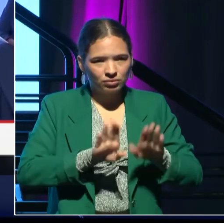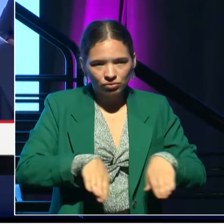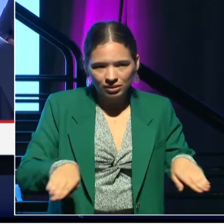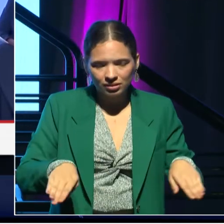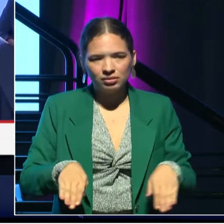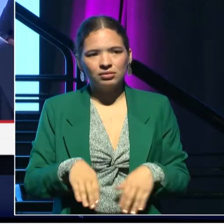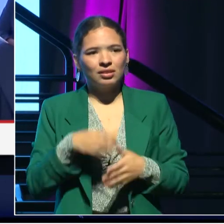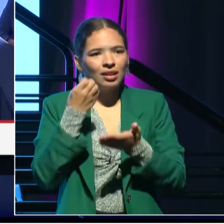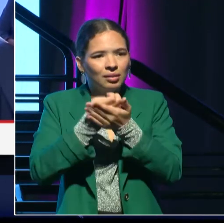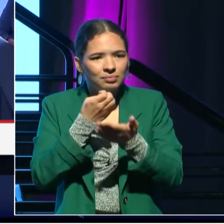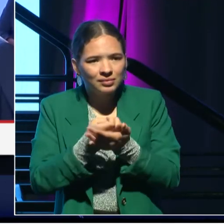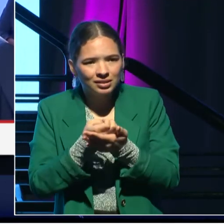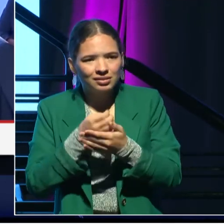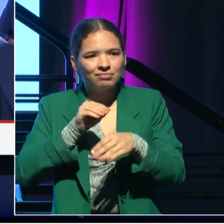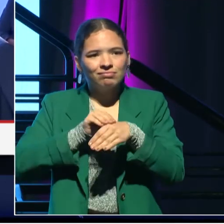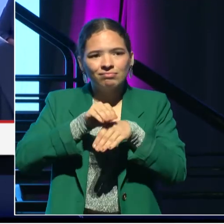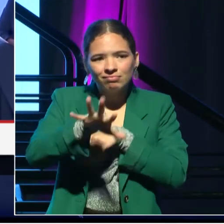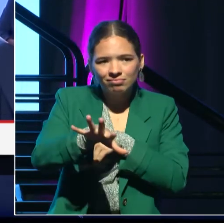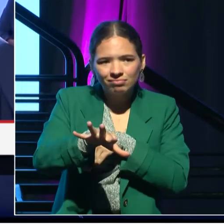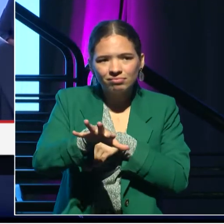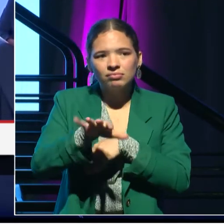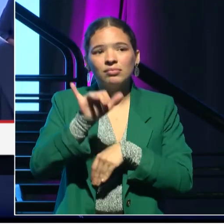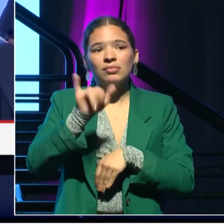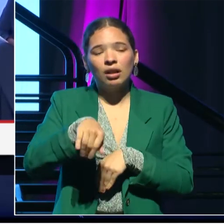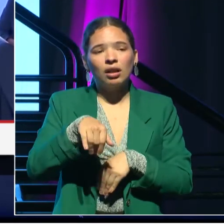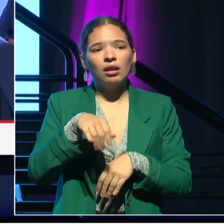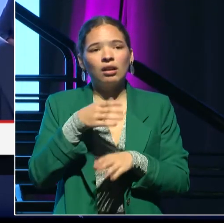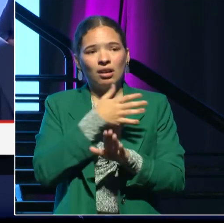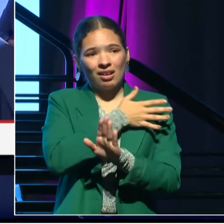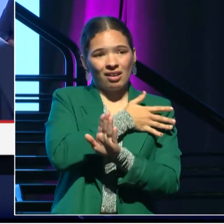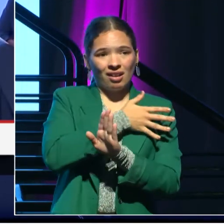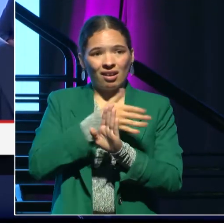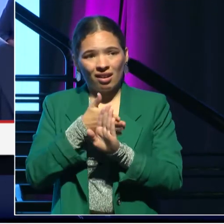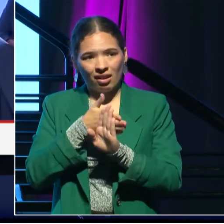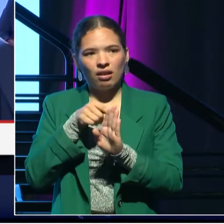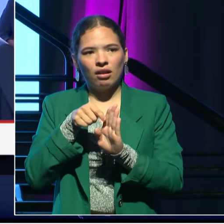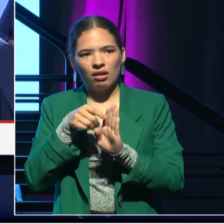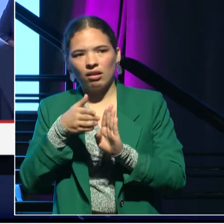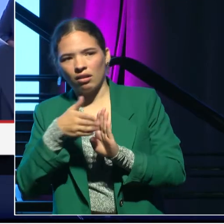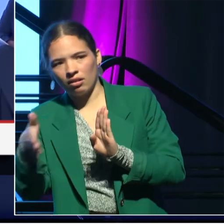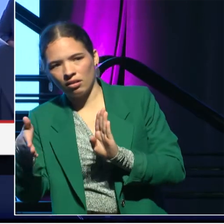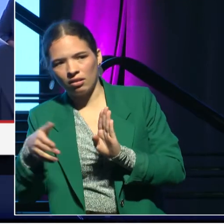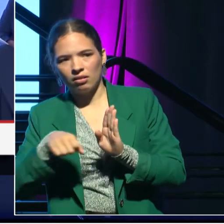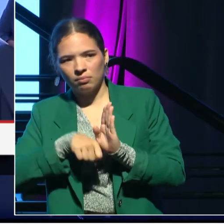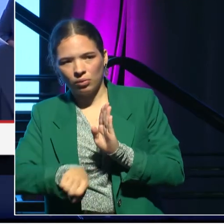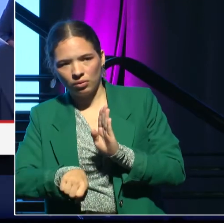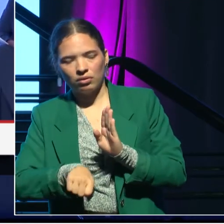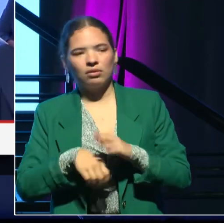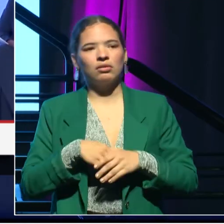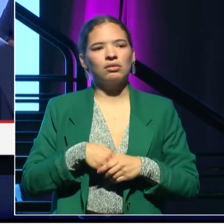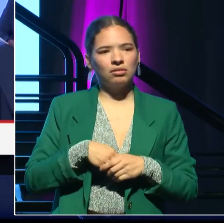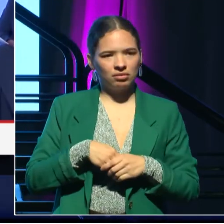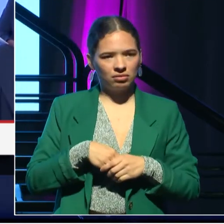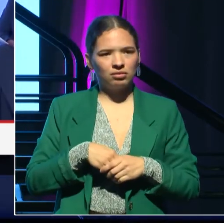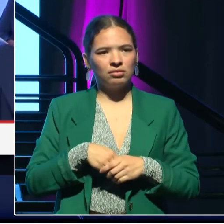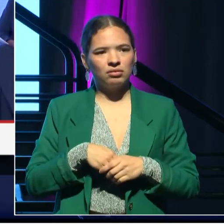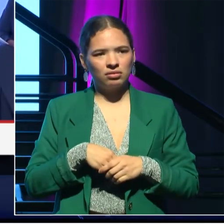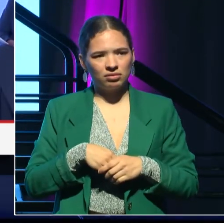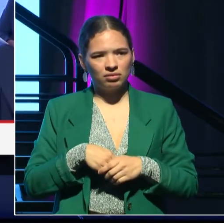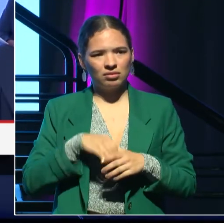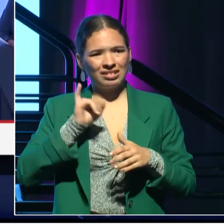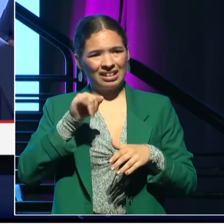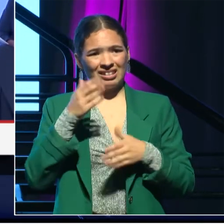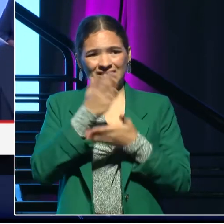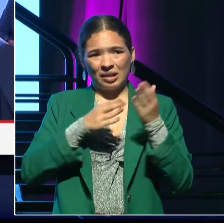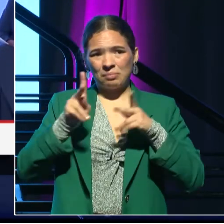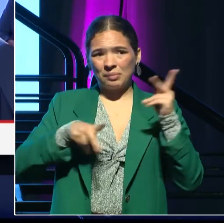plays as we are leading up to giving birth and people expanding their families. That's something that people aren't really